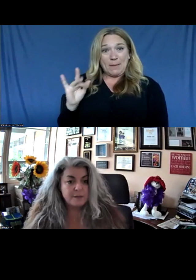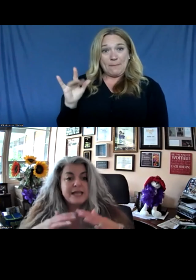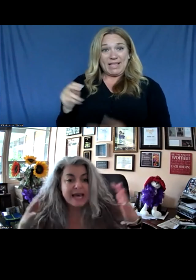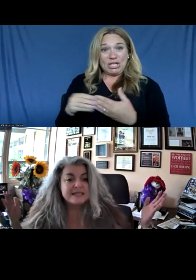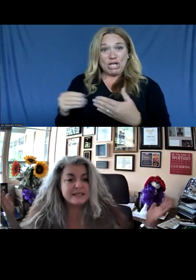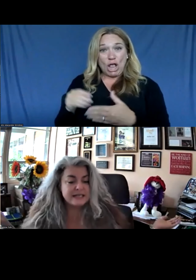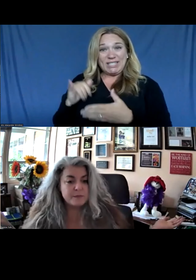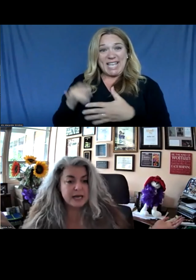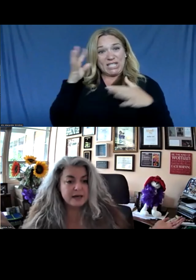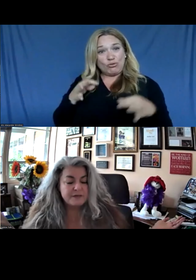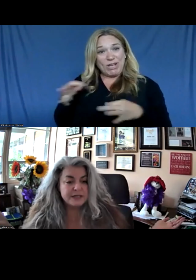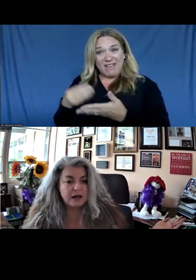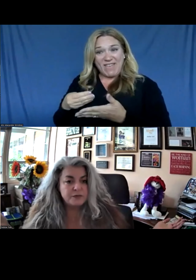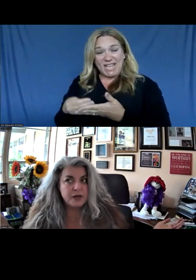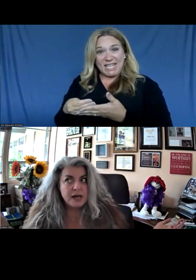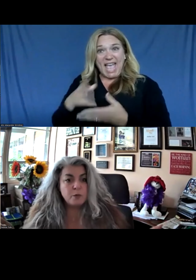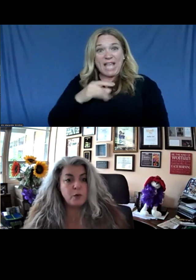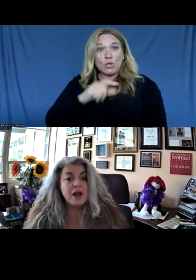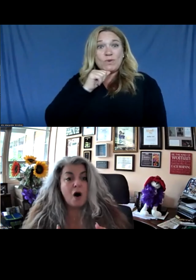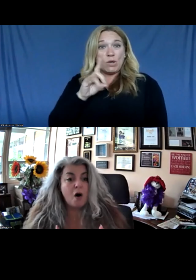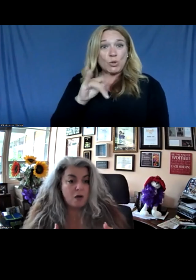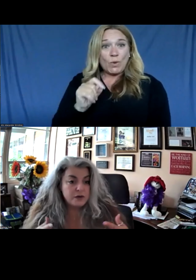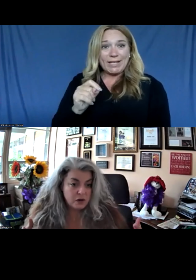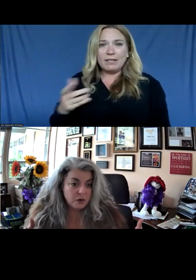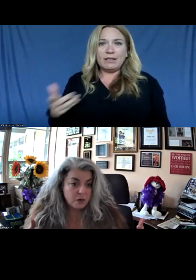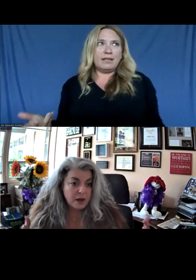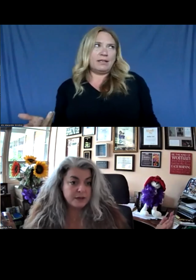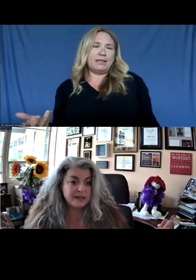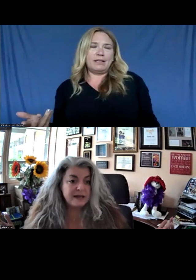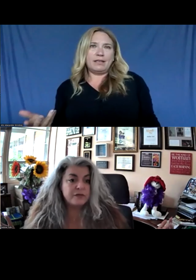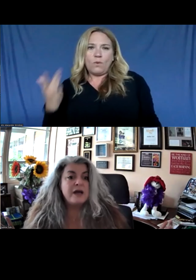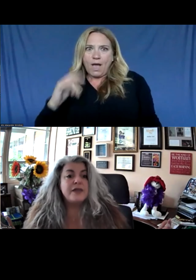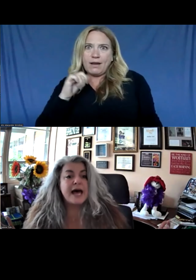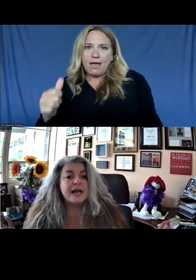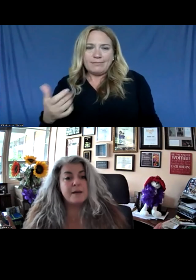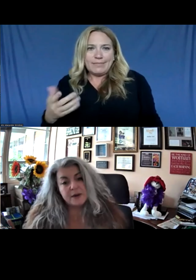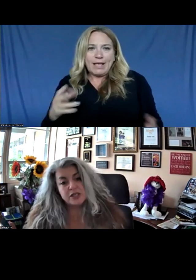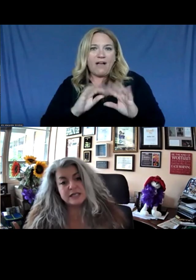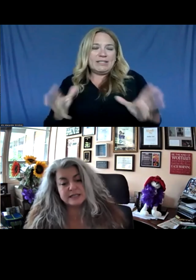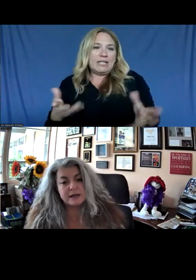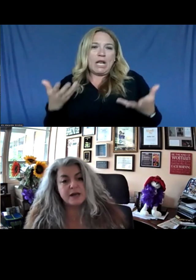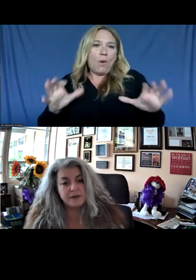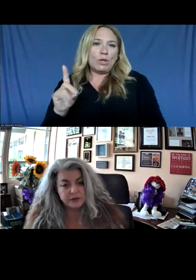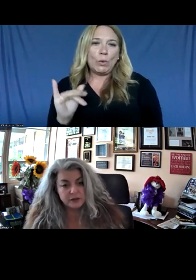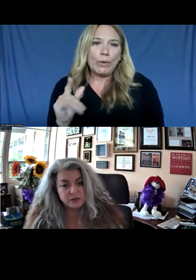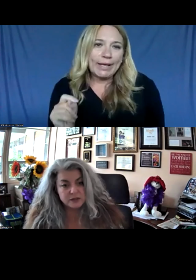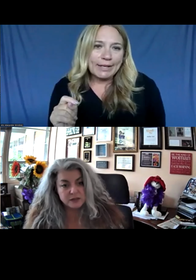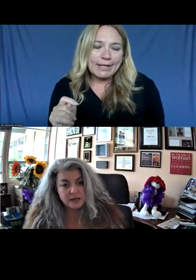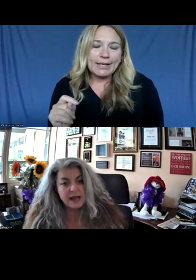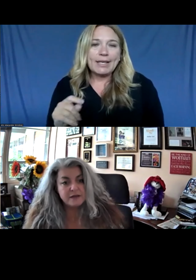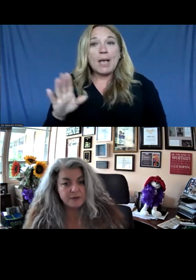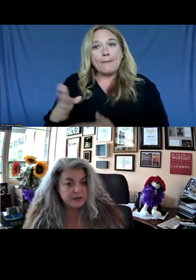it. I mean, that is the statement in and of itself. And we all know and believe that a budget is a statement of